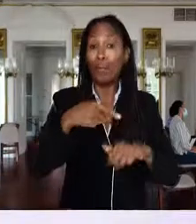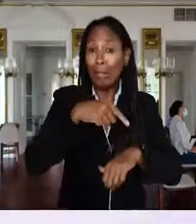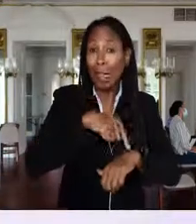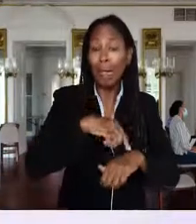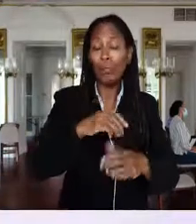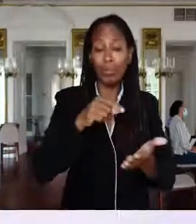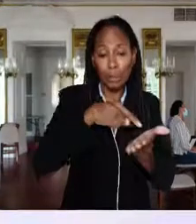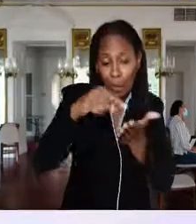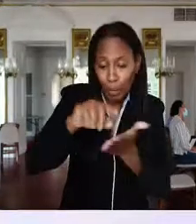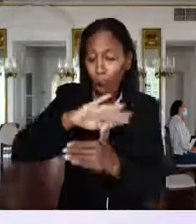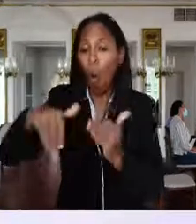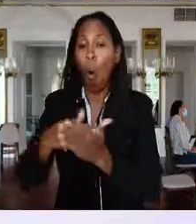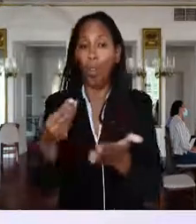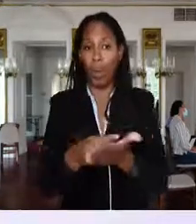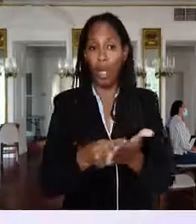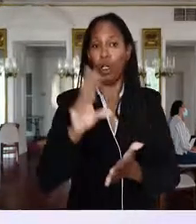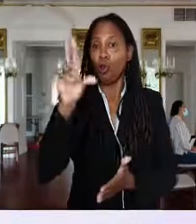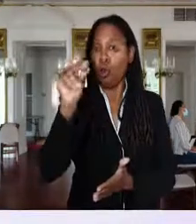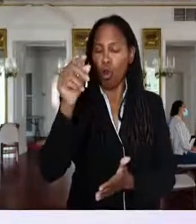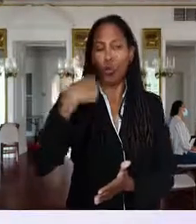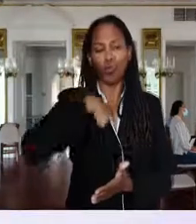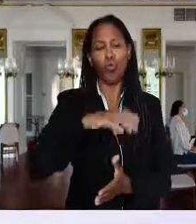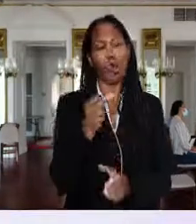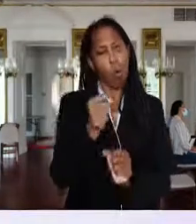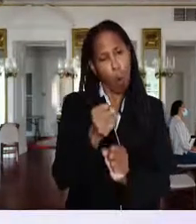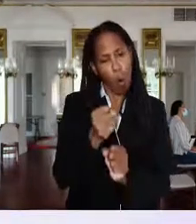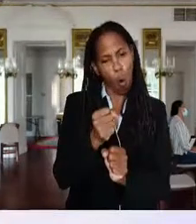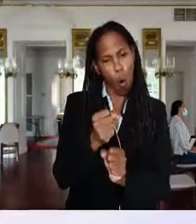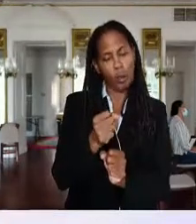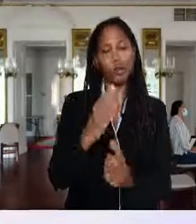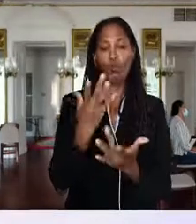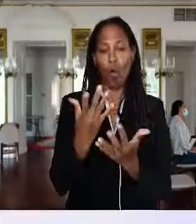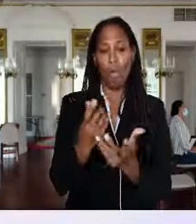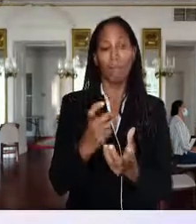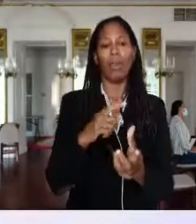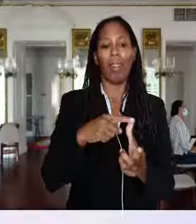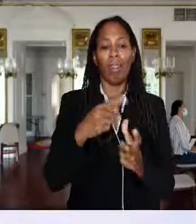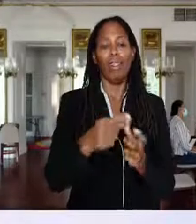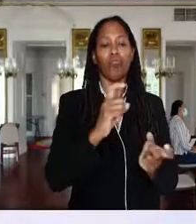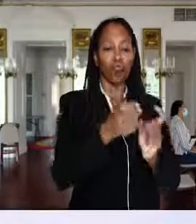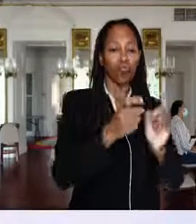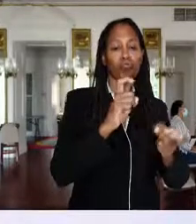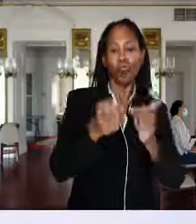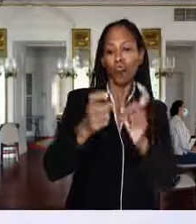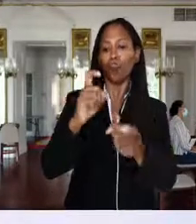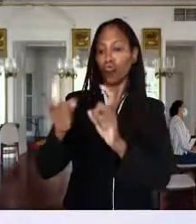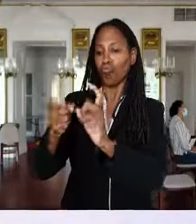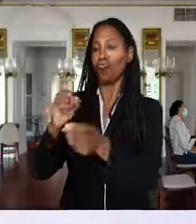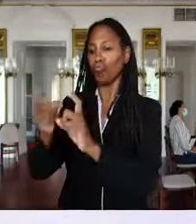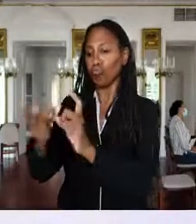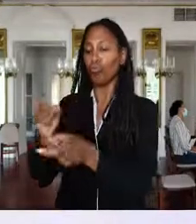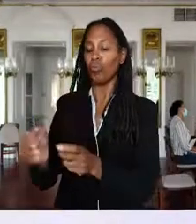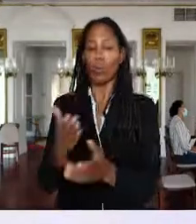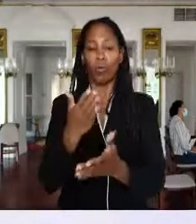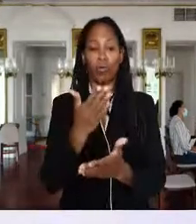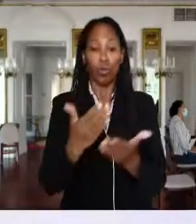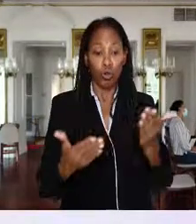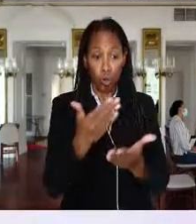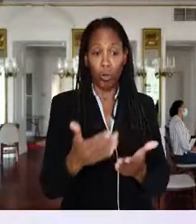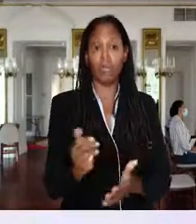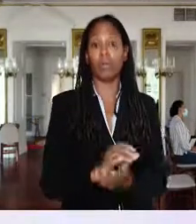anywhere. We make sure that we're timing this out so we can address any surges like the one we had in St.